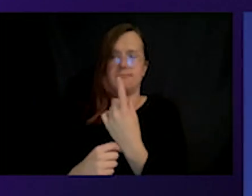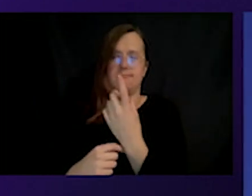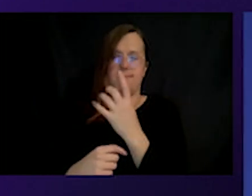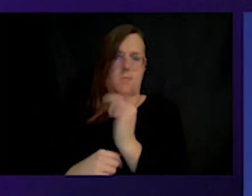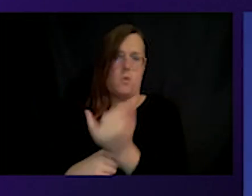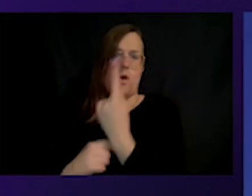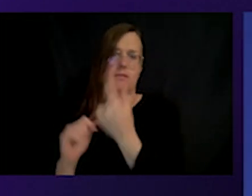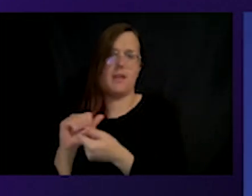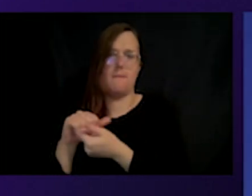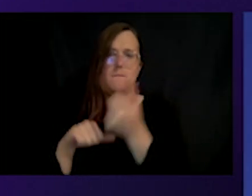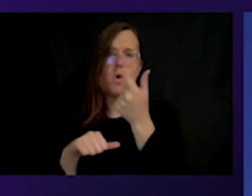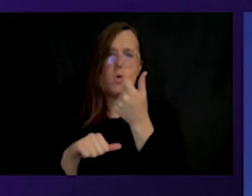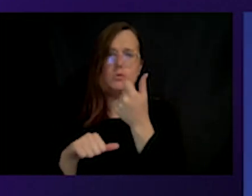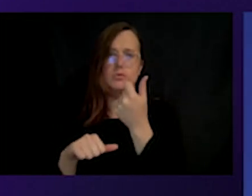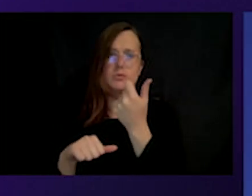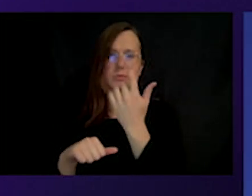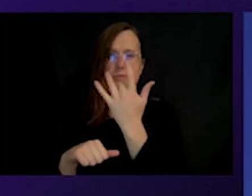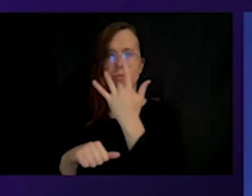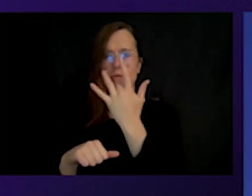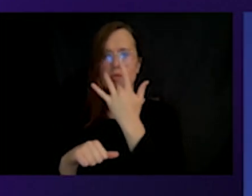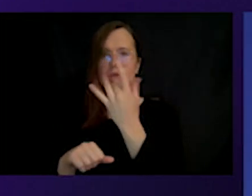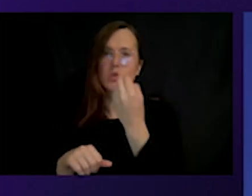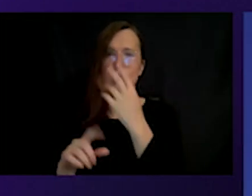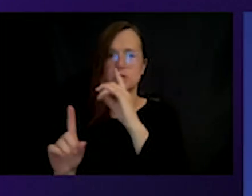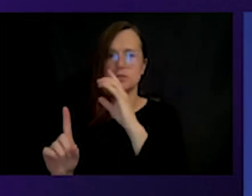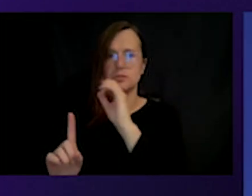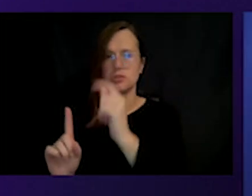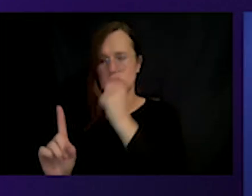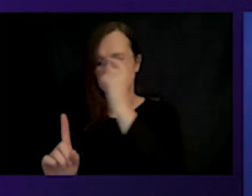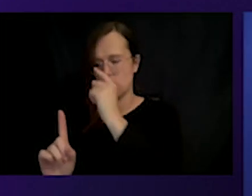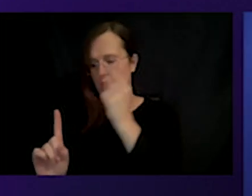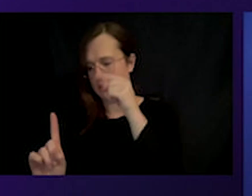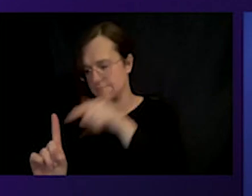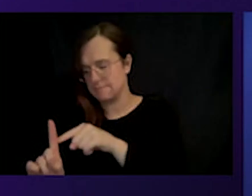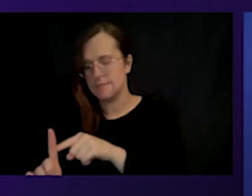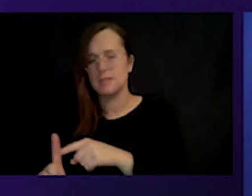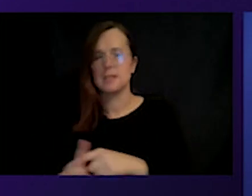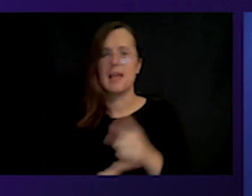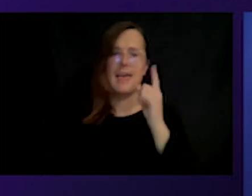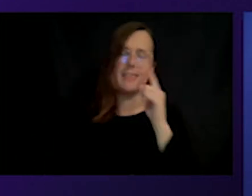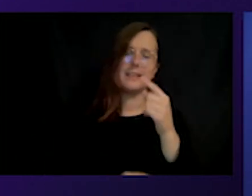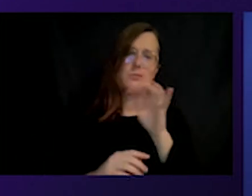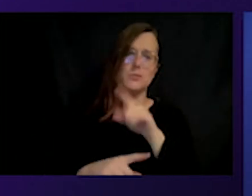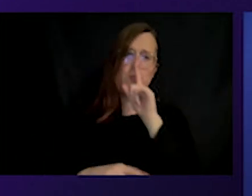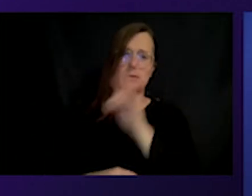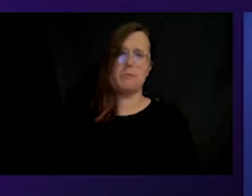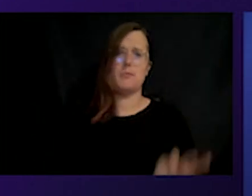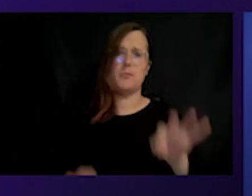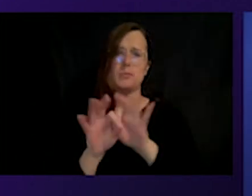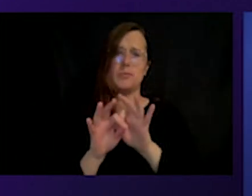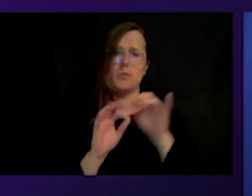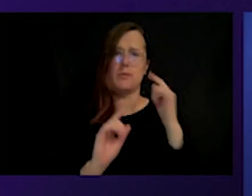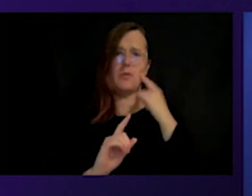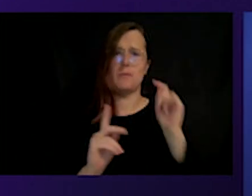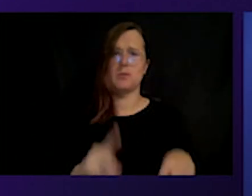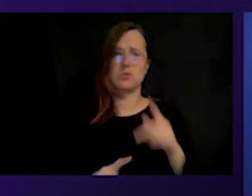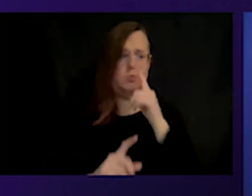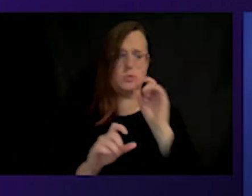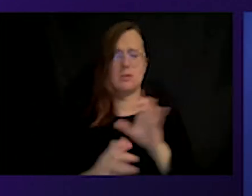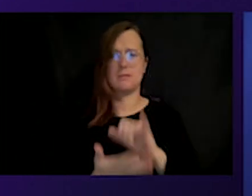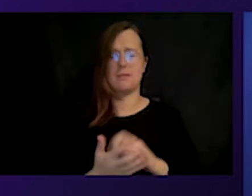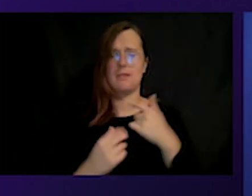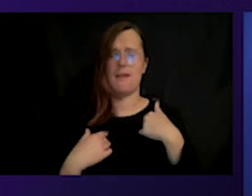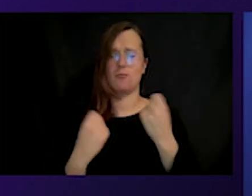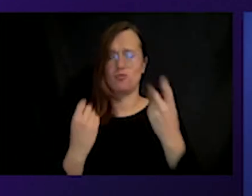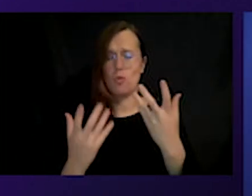most targeted. I think that's just really key for so many of this, because there's so much information, and you